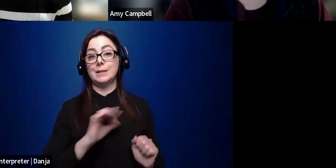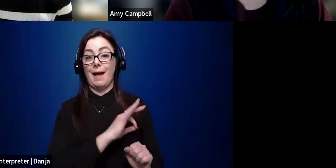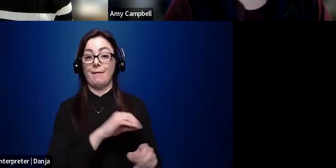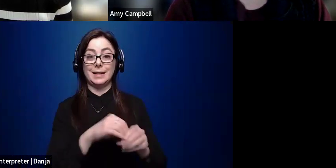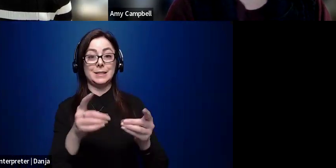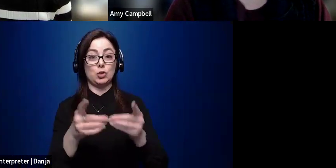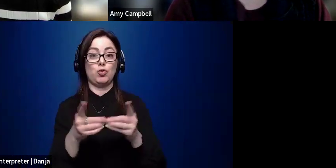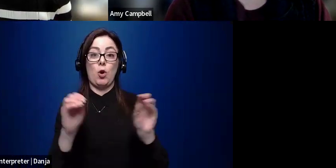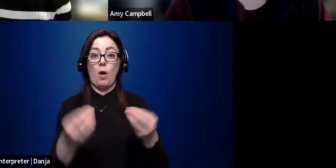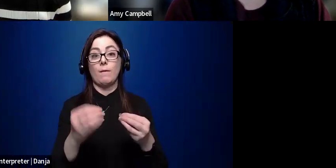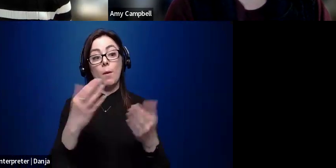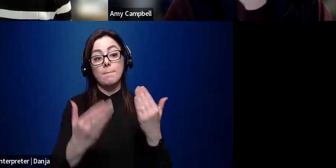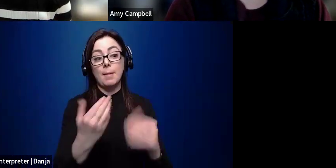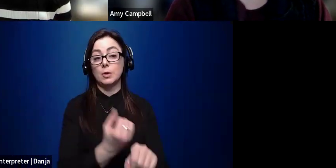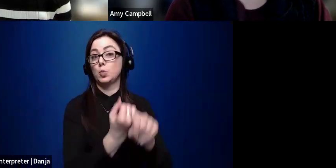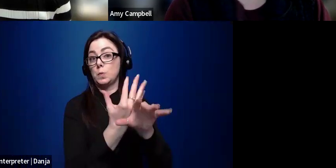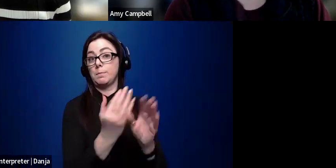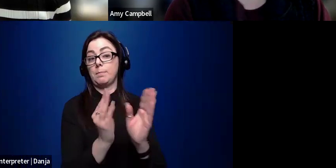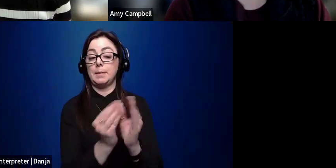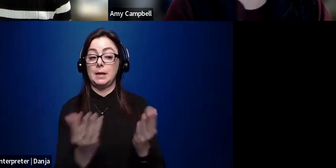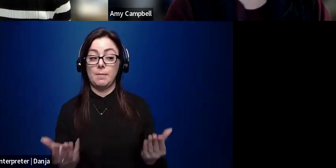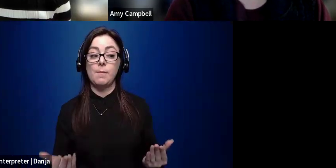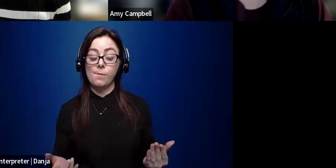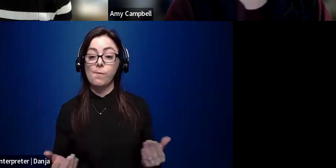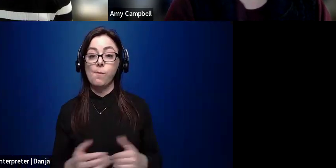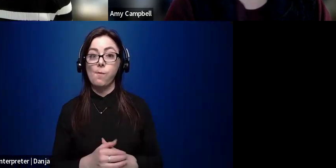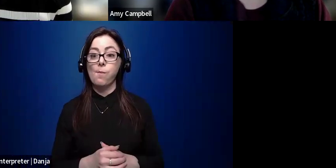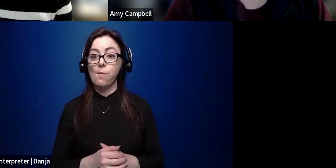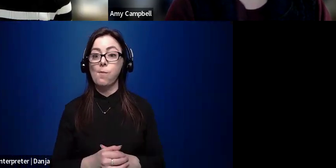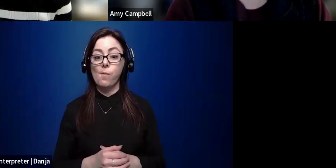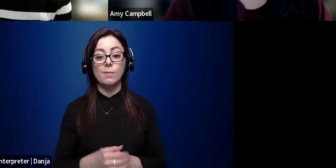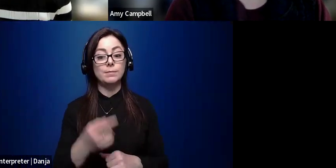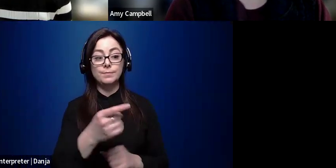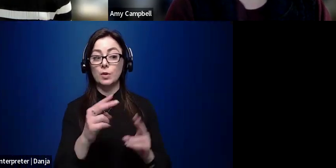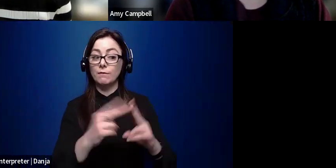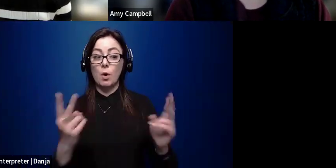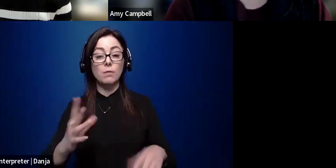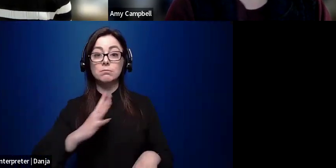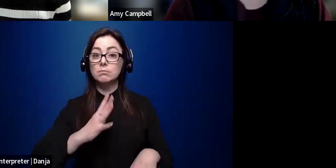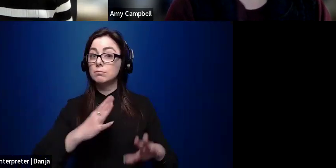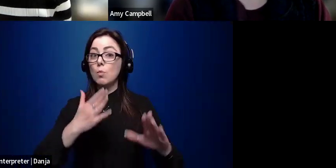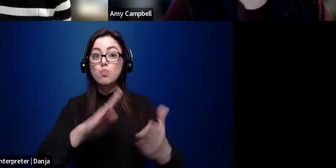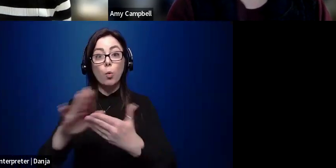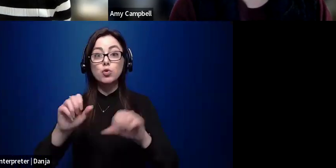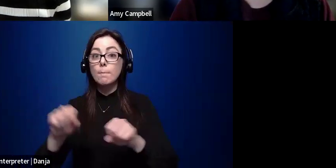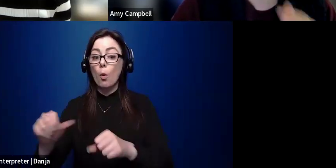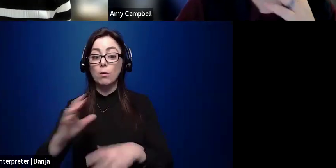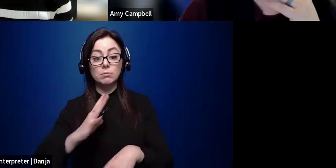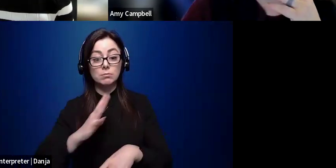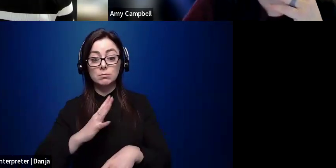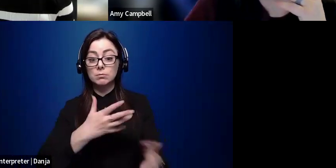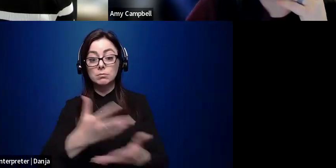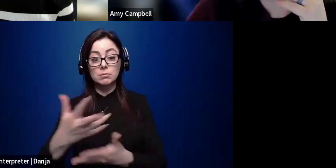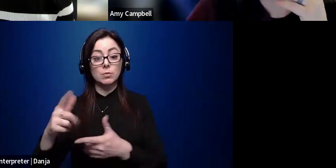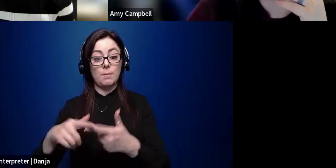do it by Zoom. So they're very amenable to meeting with constituents, and that's